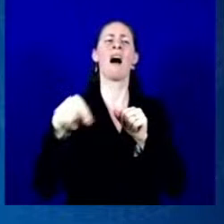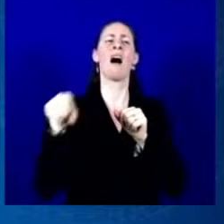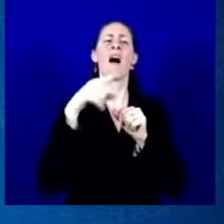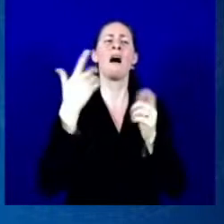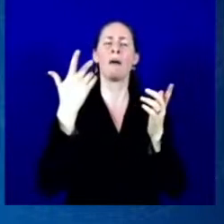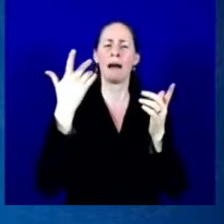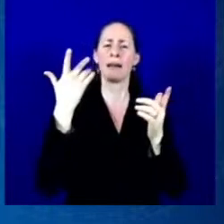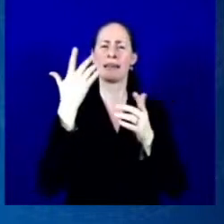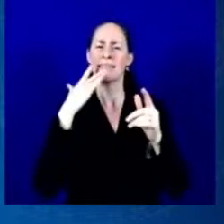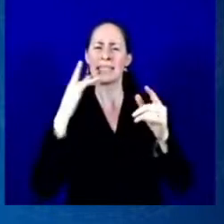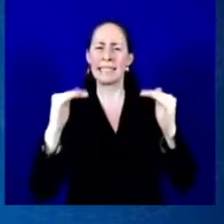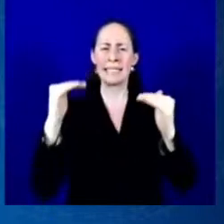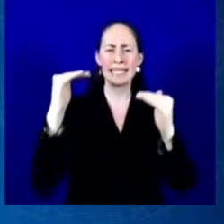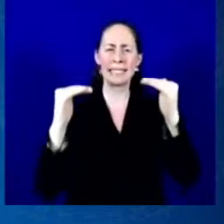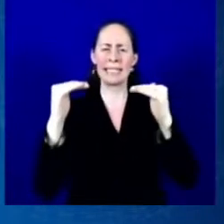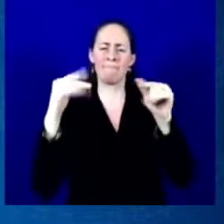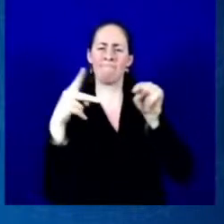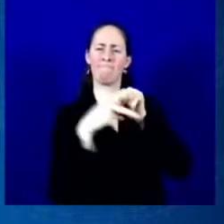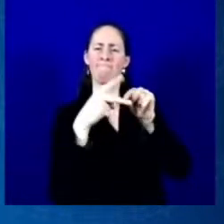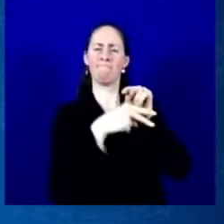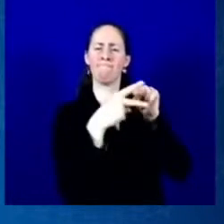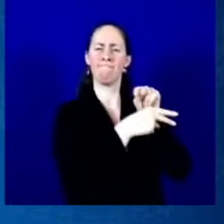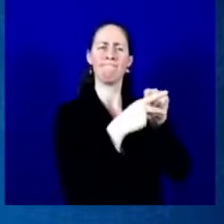And generate vast economic growth.